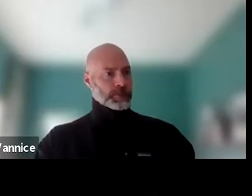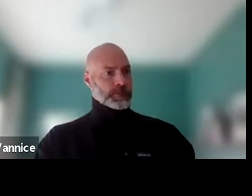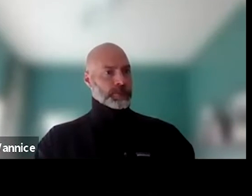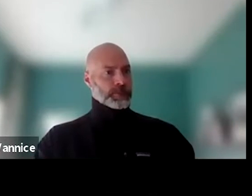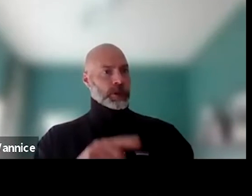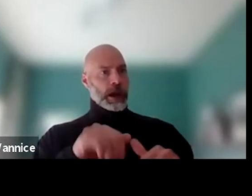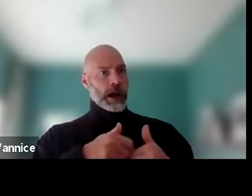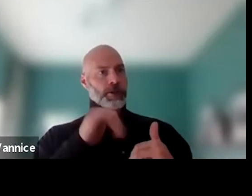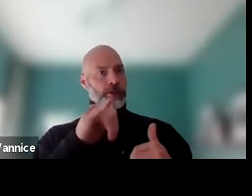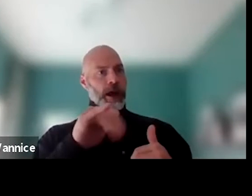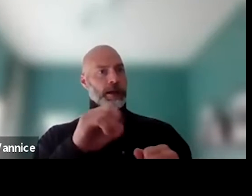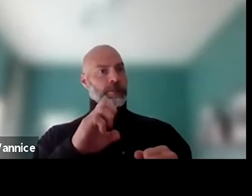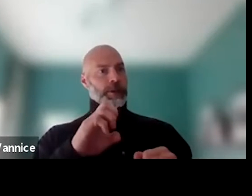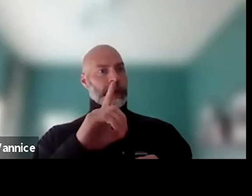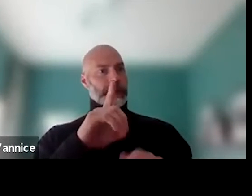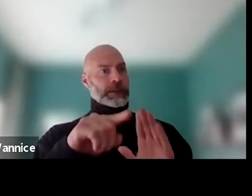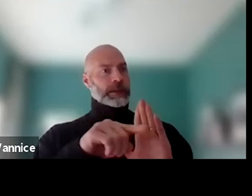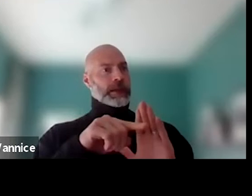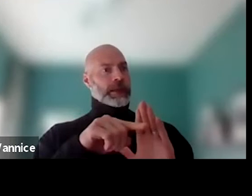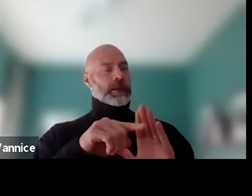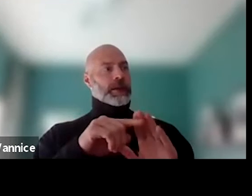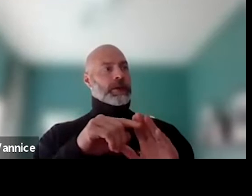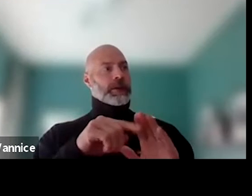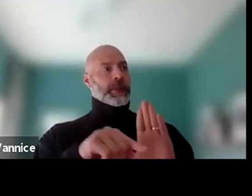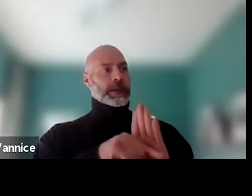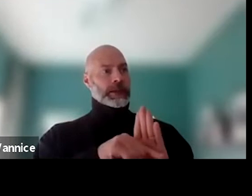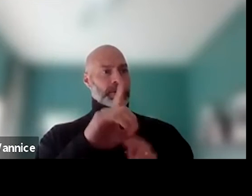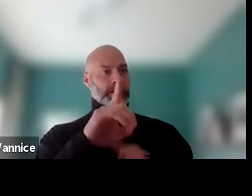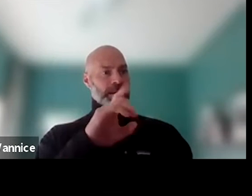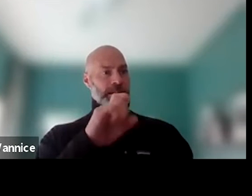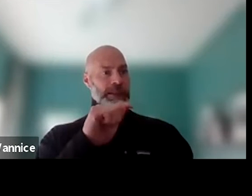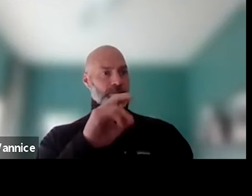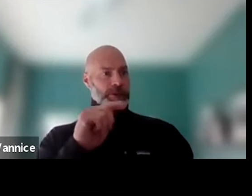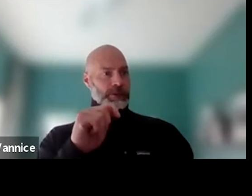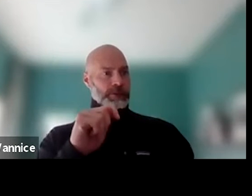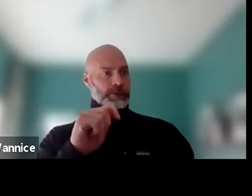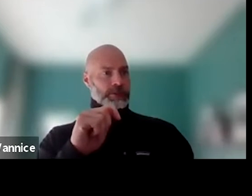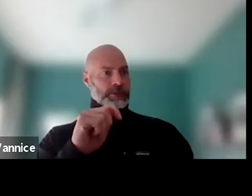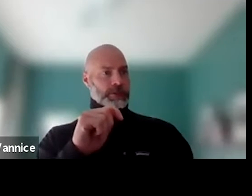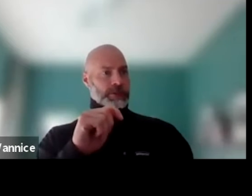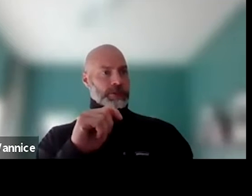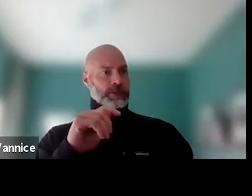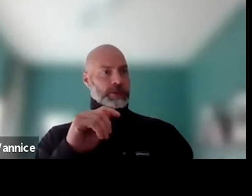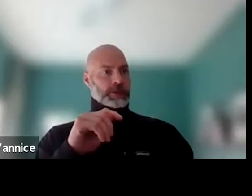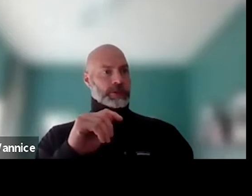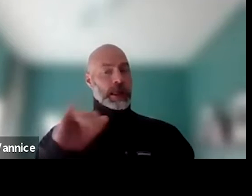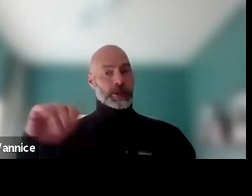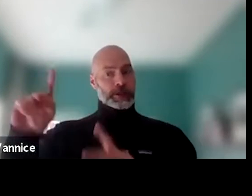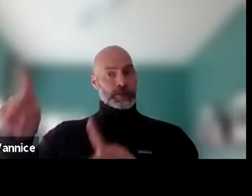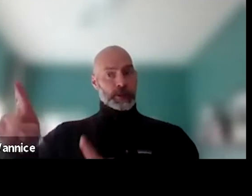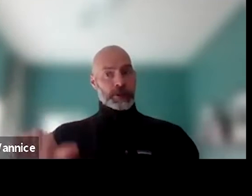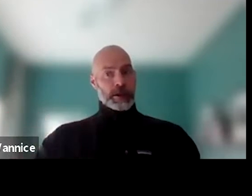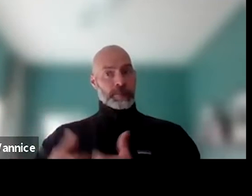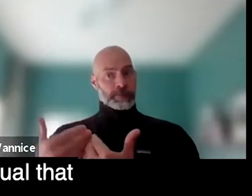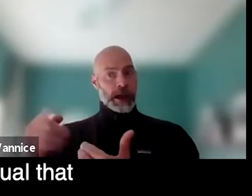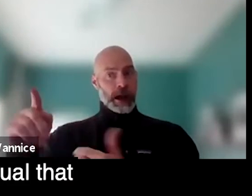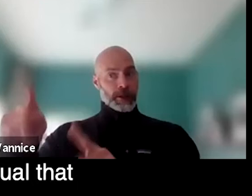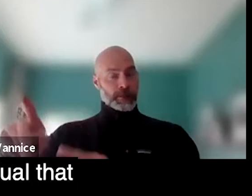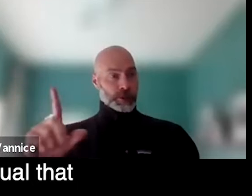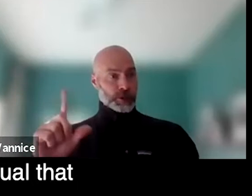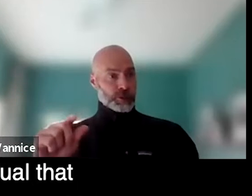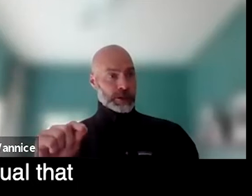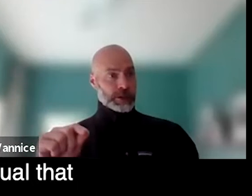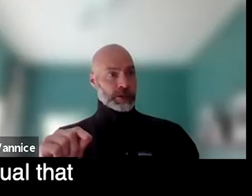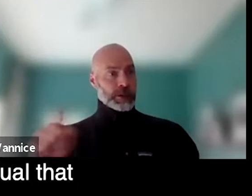of explain what happened, how that seemed to be a negative or a detriment, if you will. And